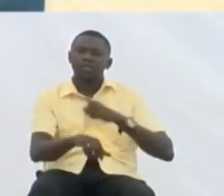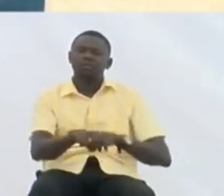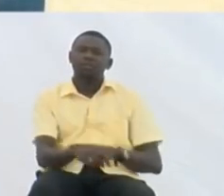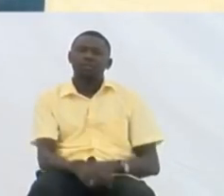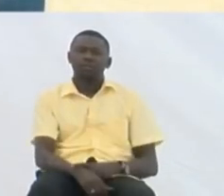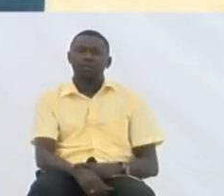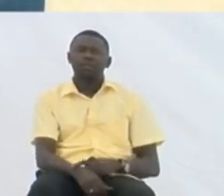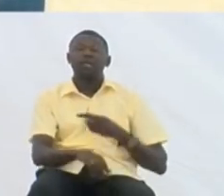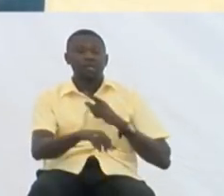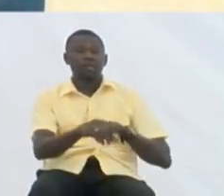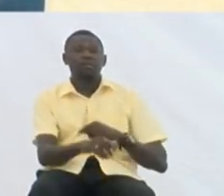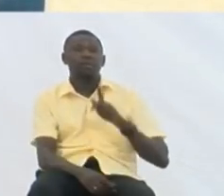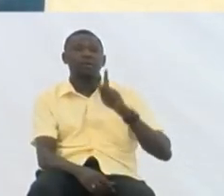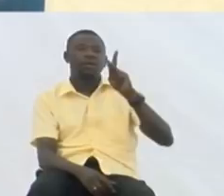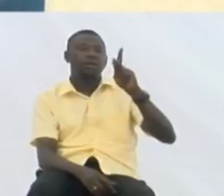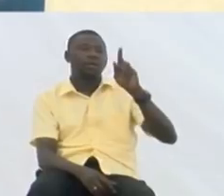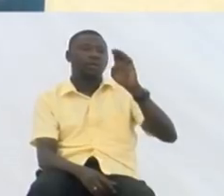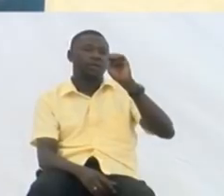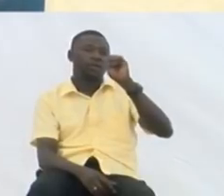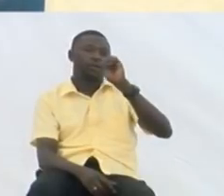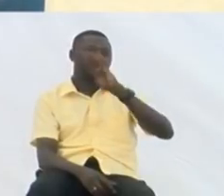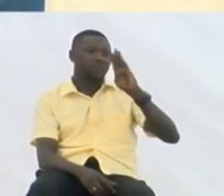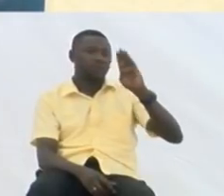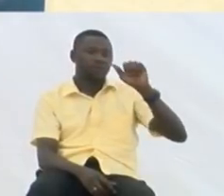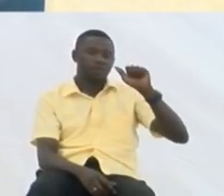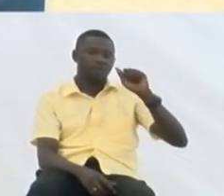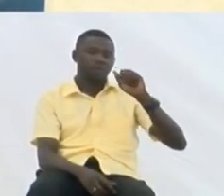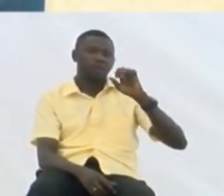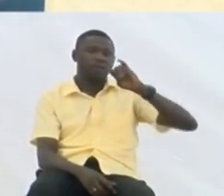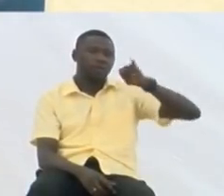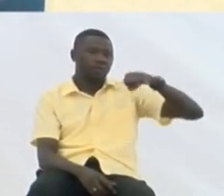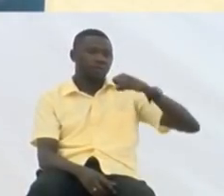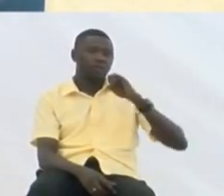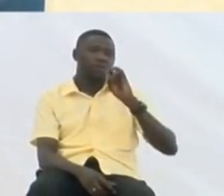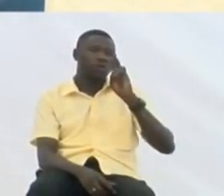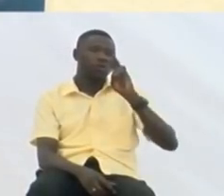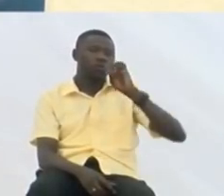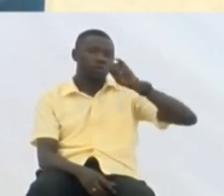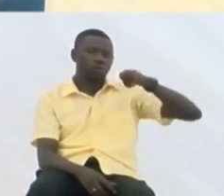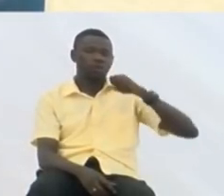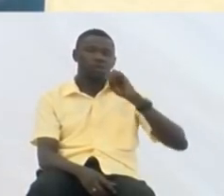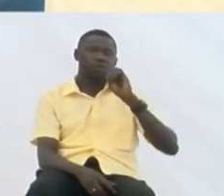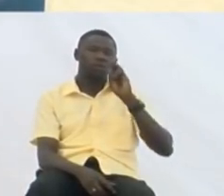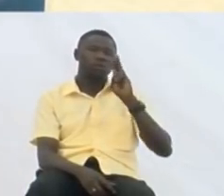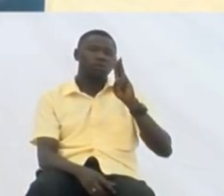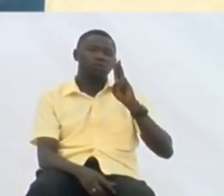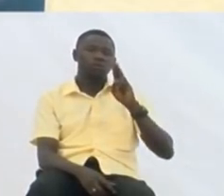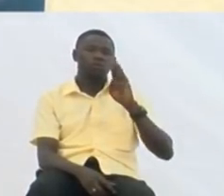that time, Keba Juju Bojang was the Alcalo. And who was the Imam? Jumalam Al-Mamo Tinu.